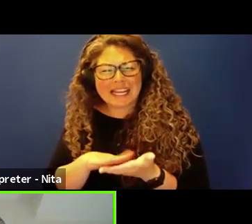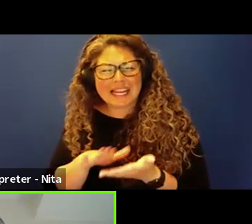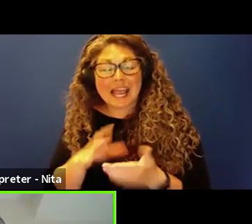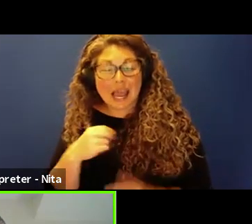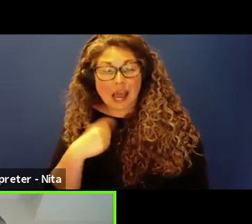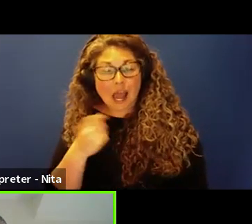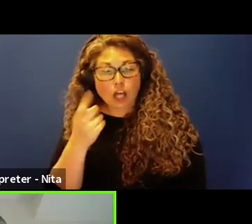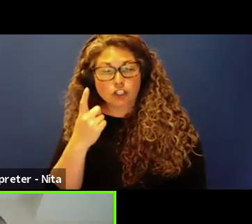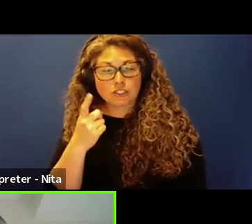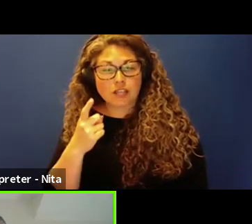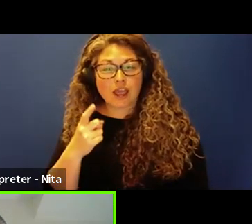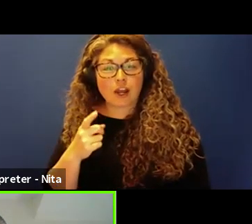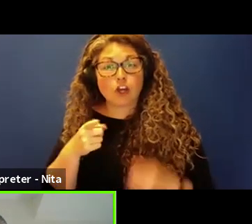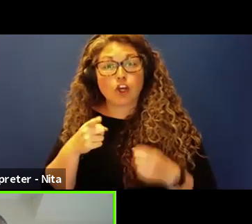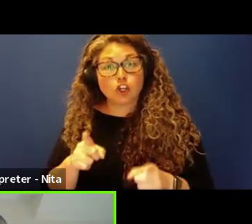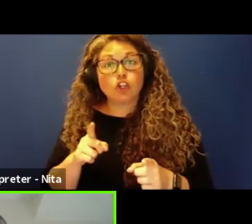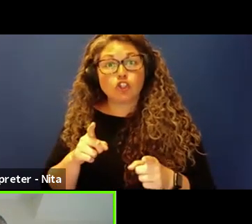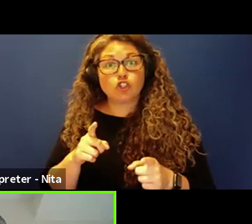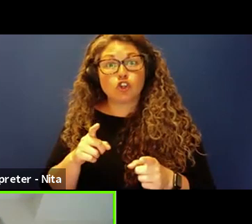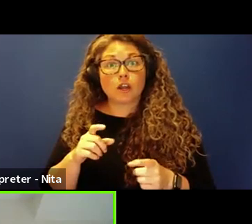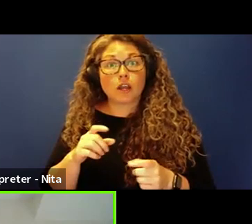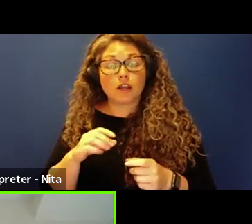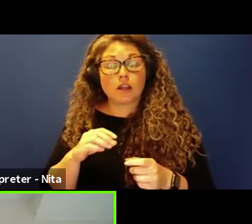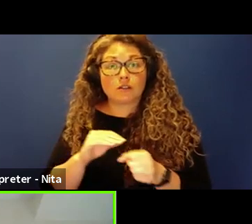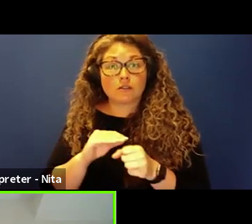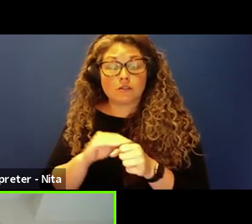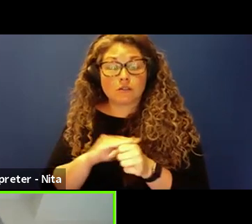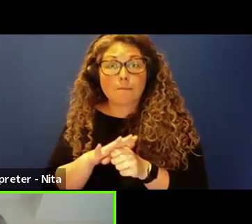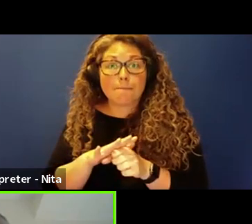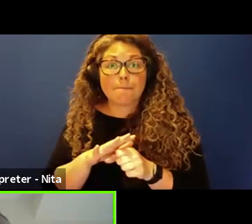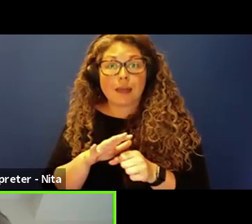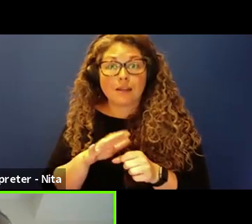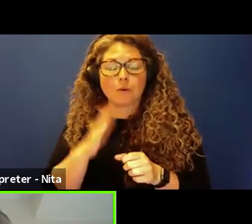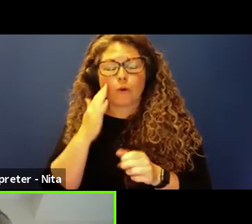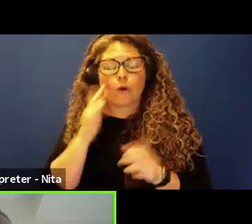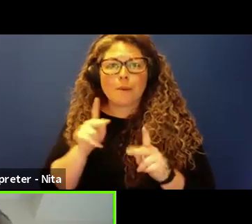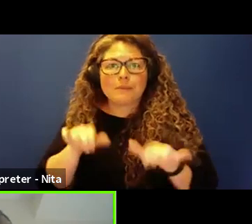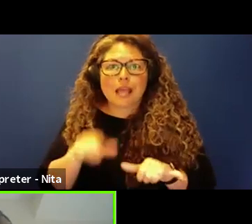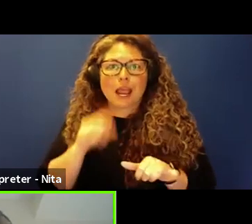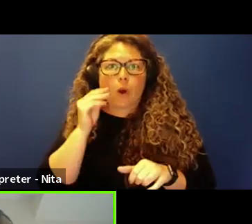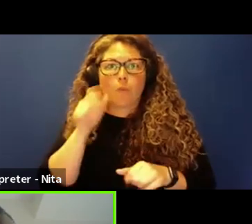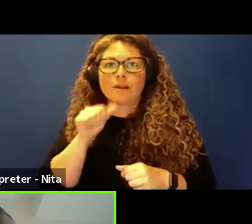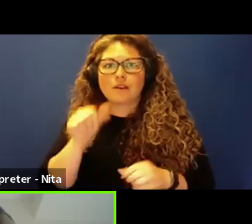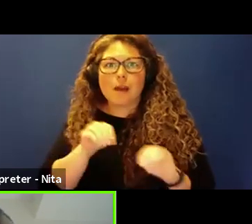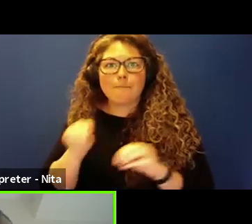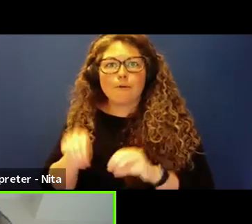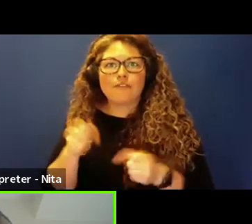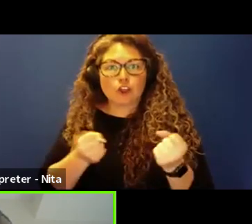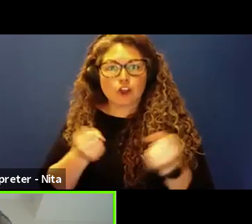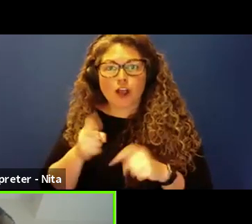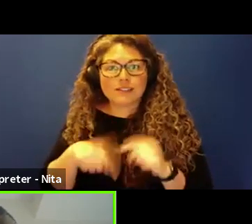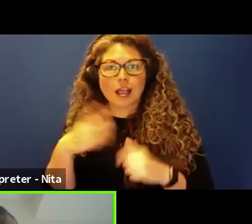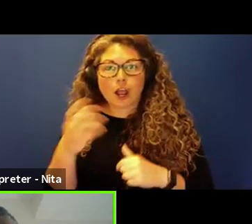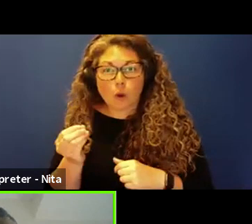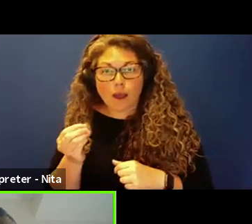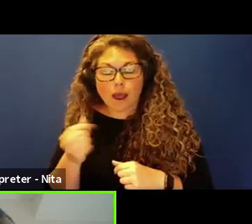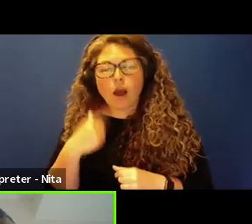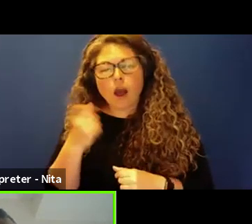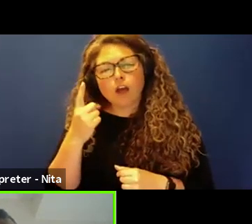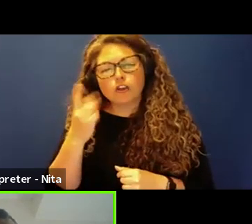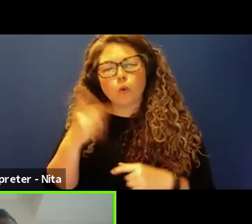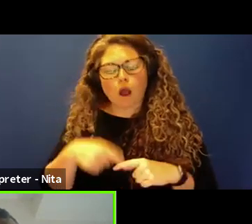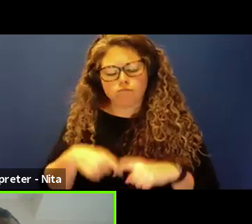that during the pandemic, maybe because, we know people are home and not moving their cars, not be able to go out. So I understand why you didn't